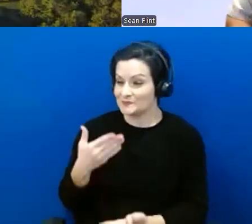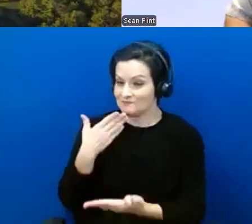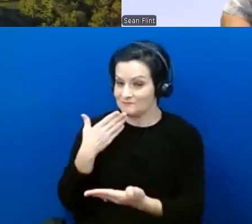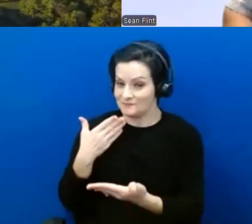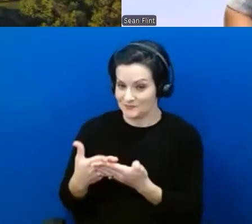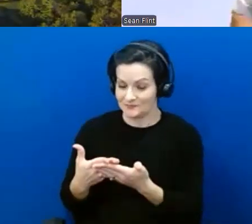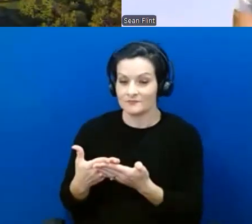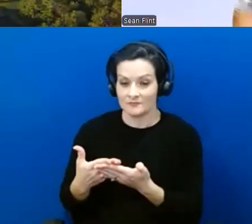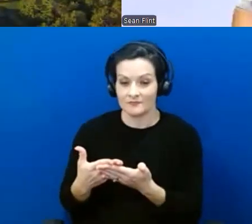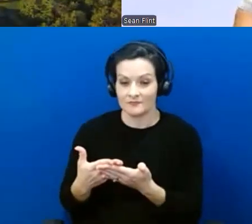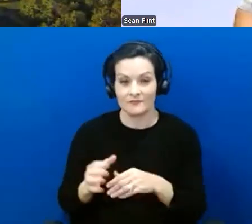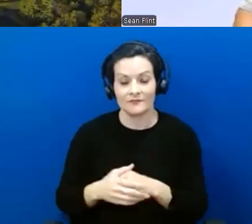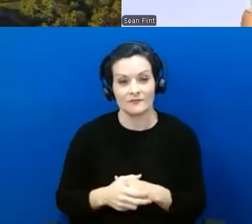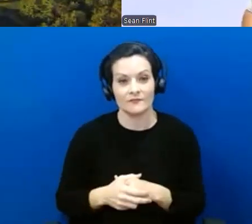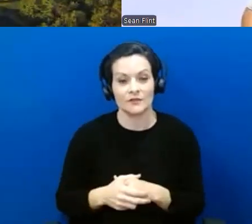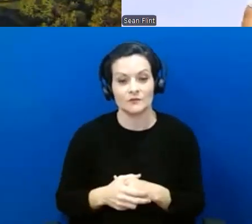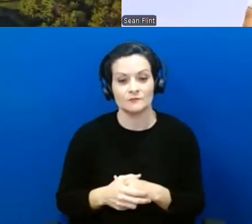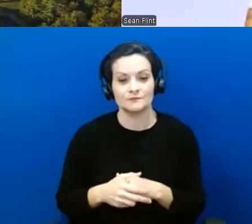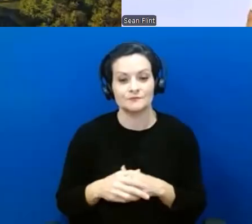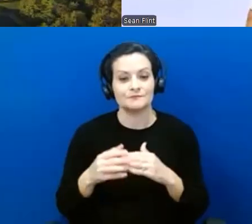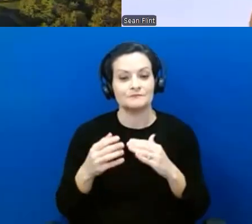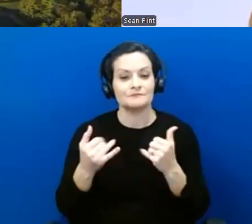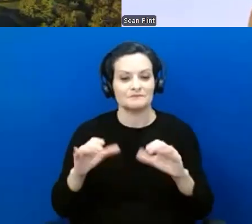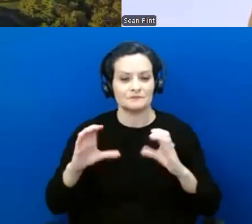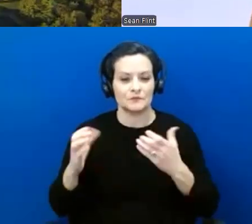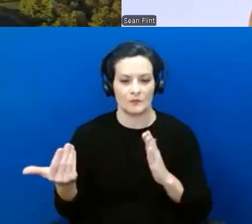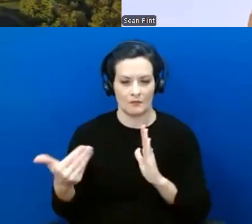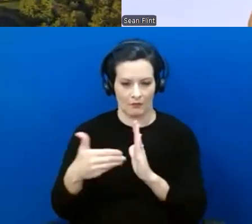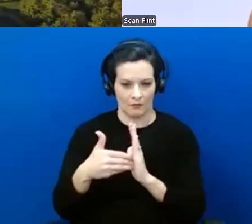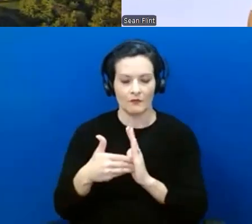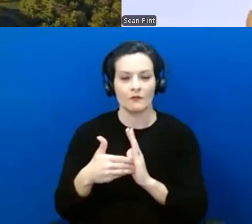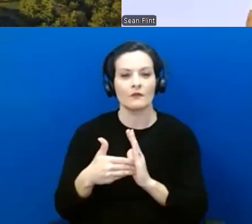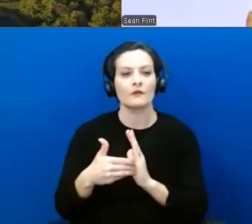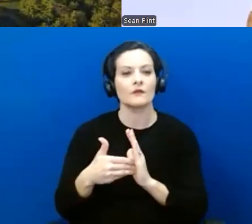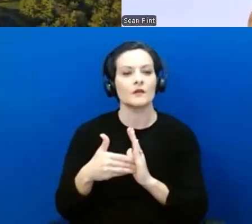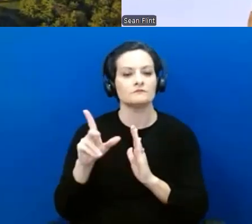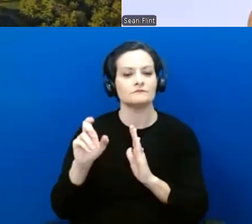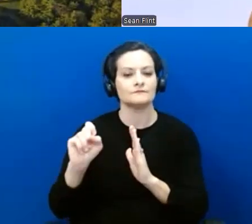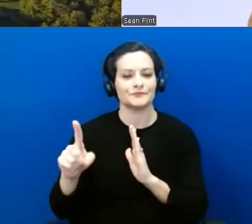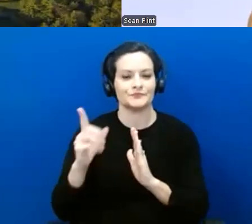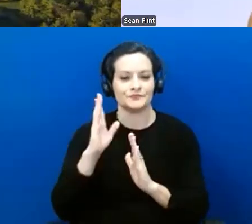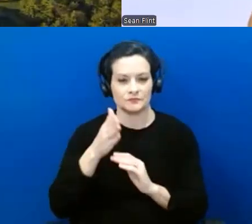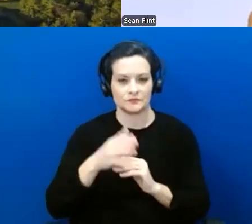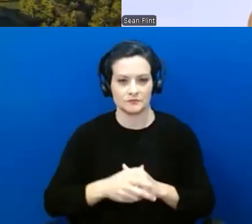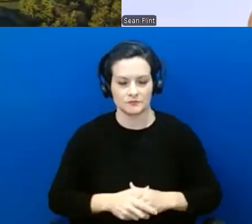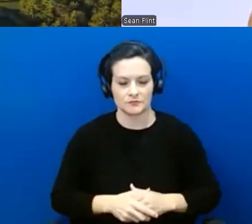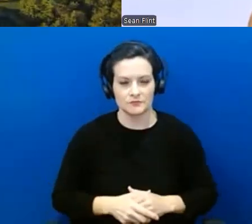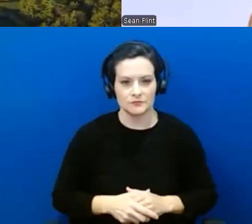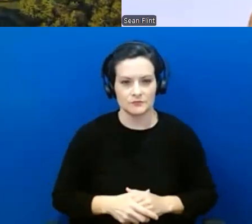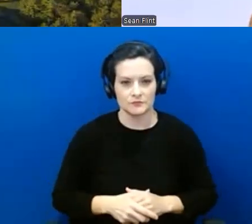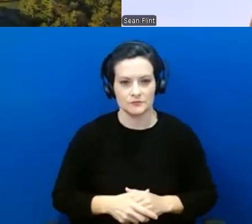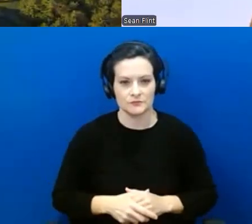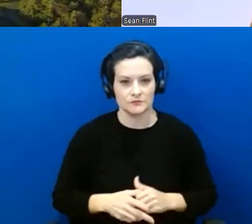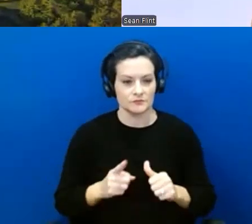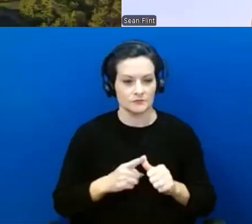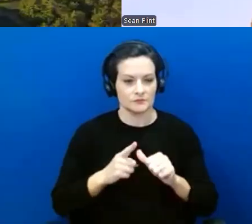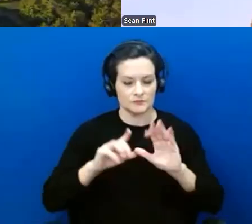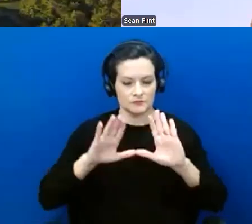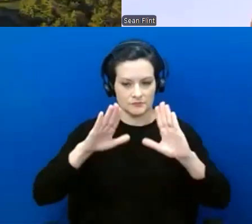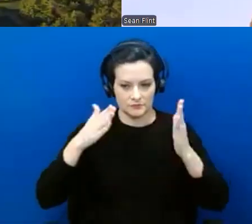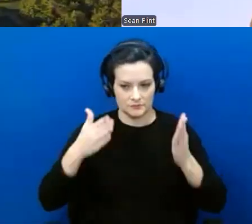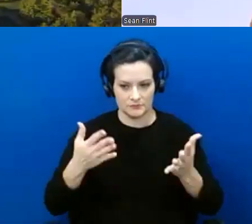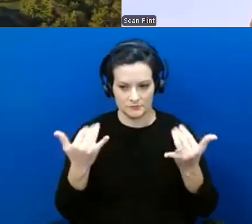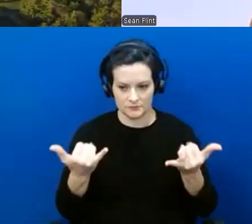around for the group again and give everyone another shot at this. What I want to focus us on a little bit this time